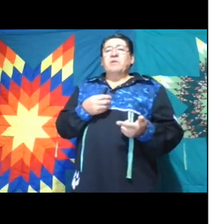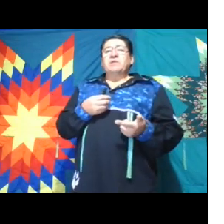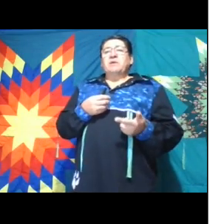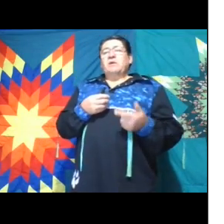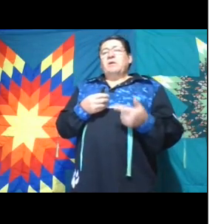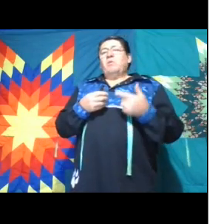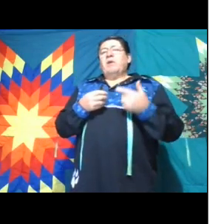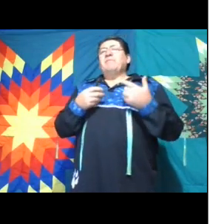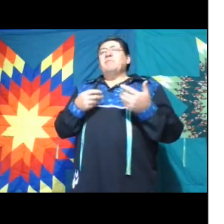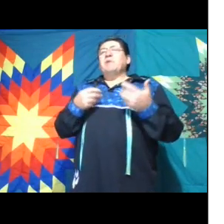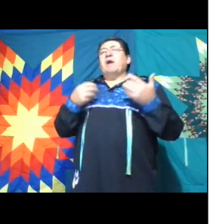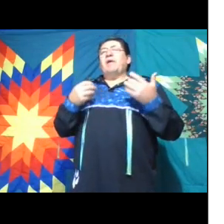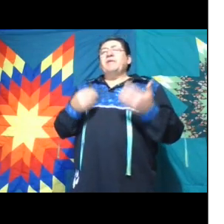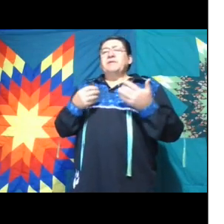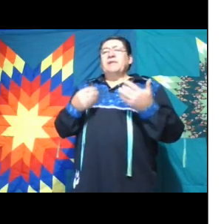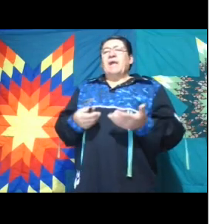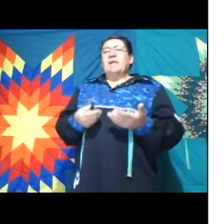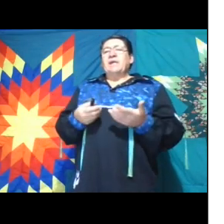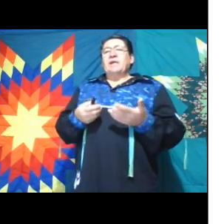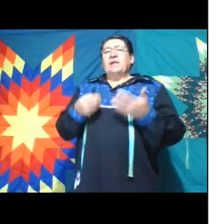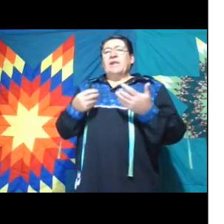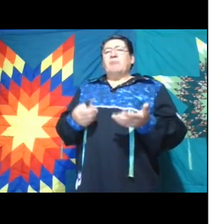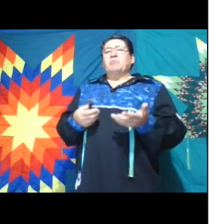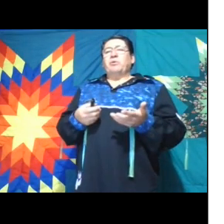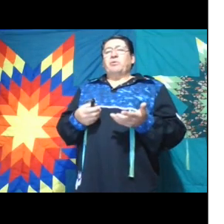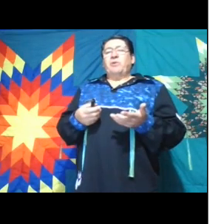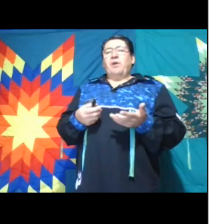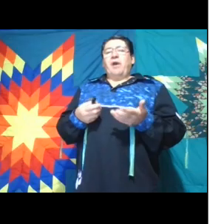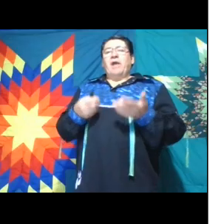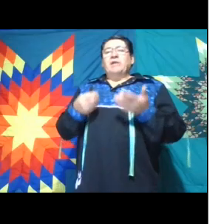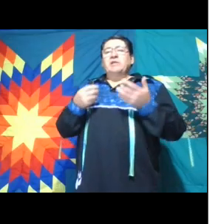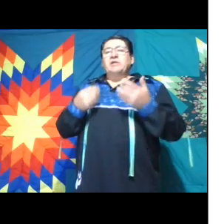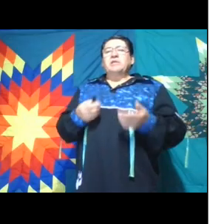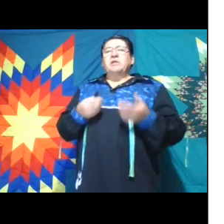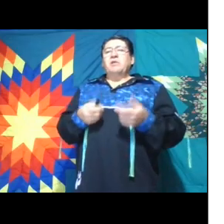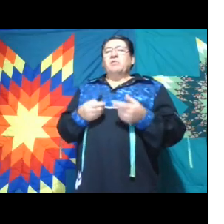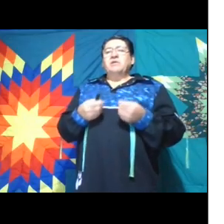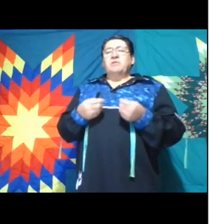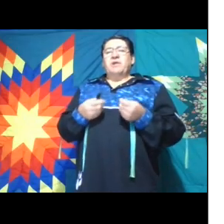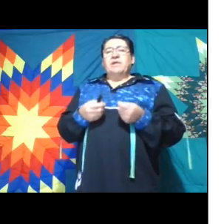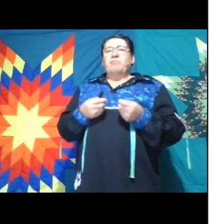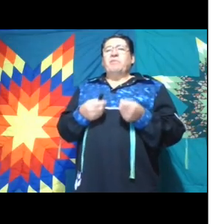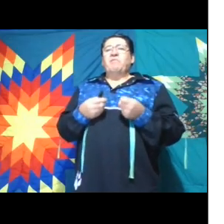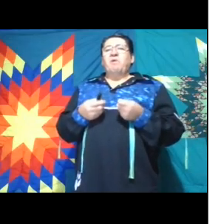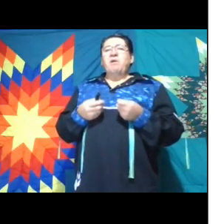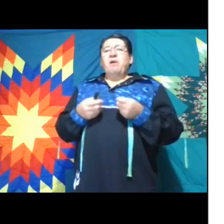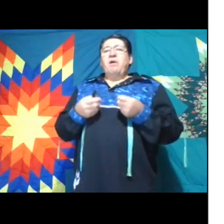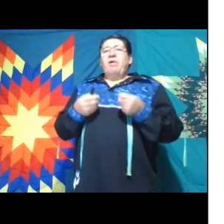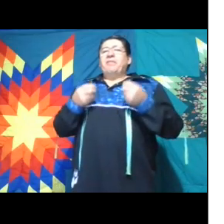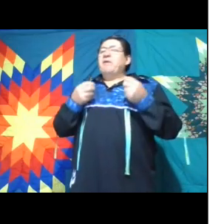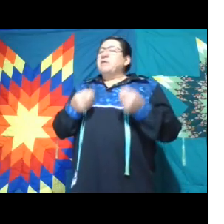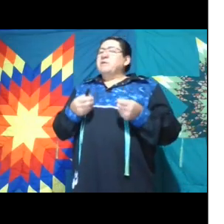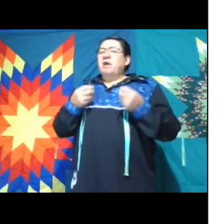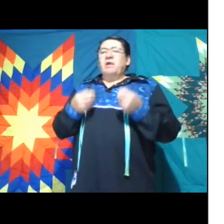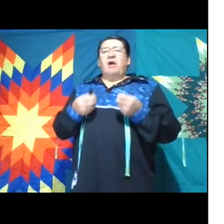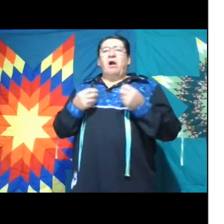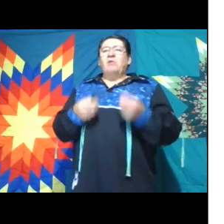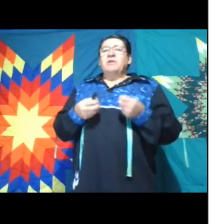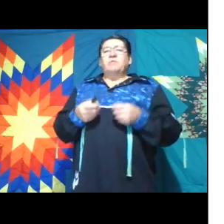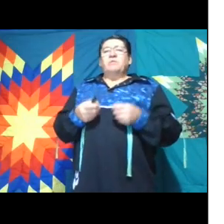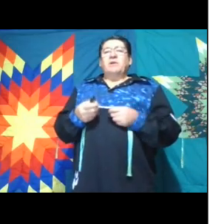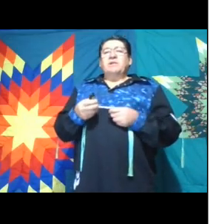or the performance. We have to be understanding and adaptable. And just to note, just what I said before, there is